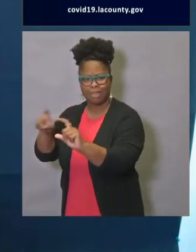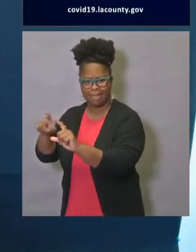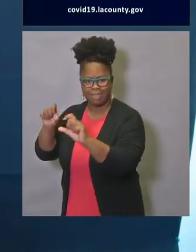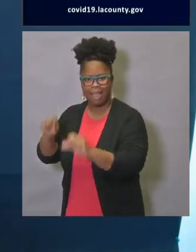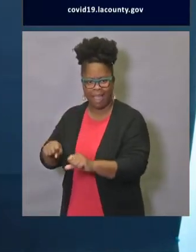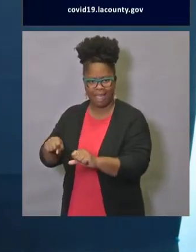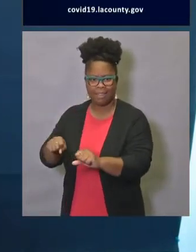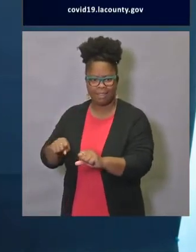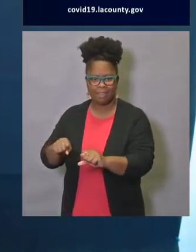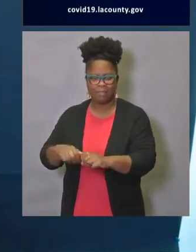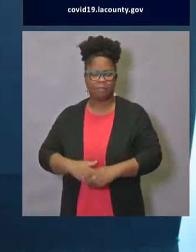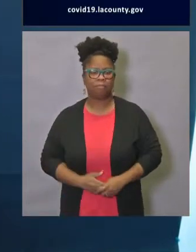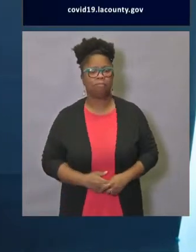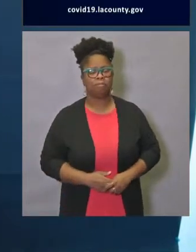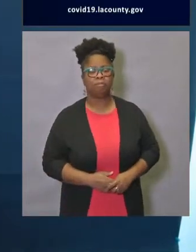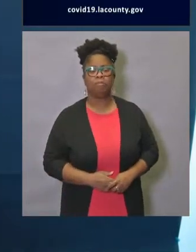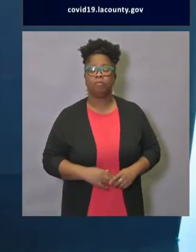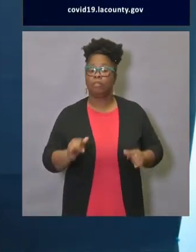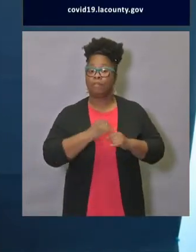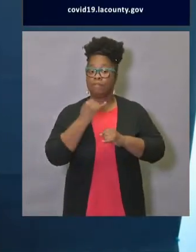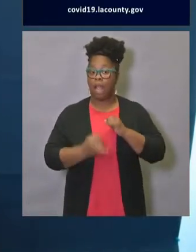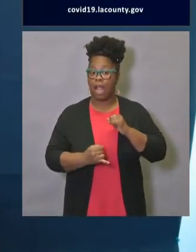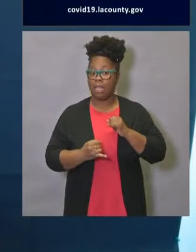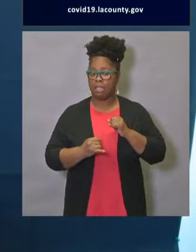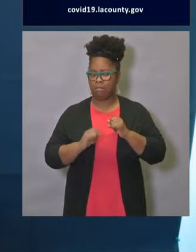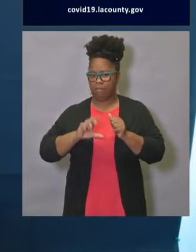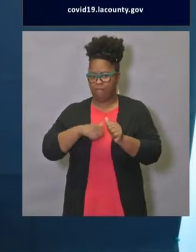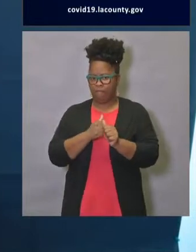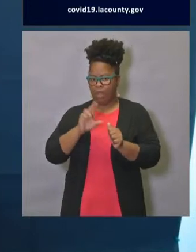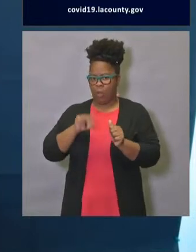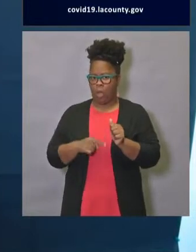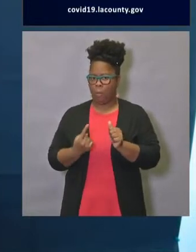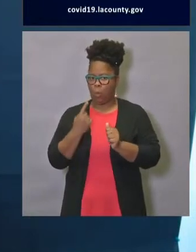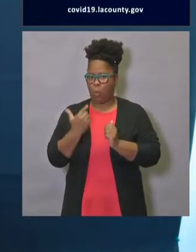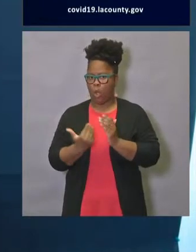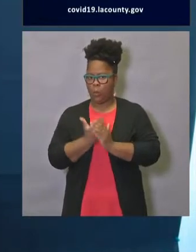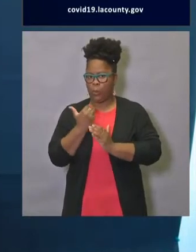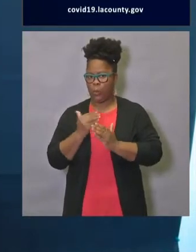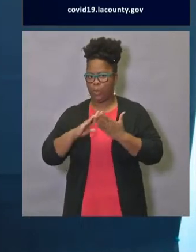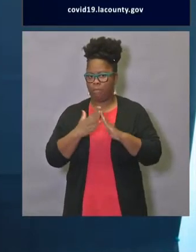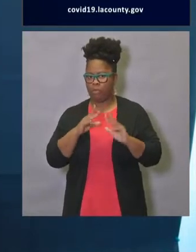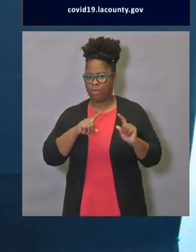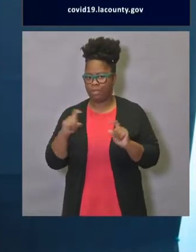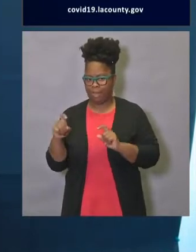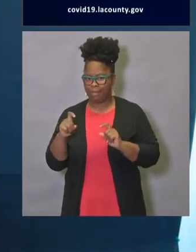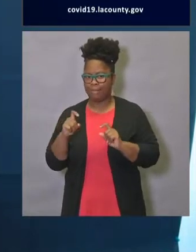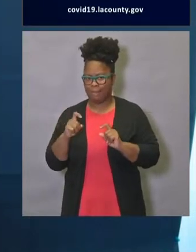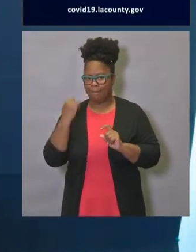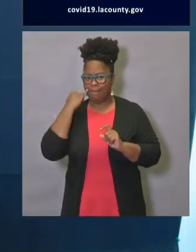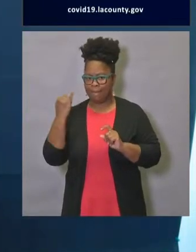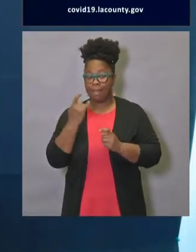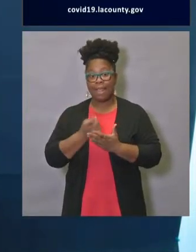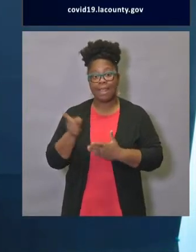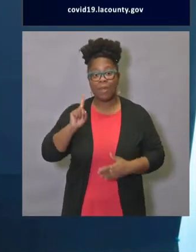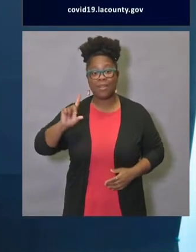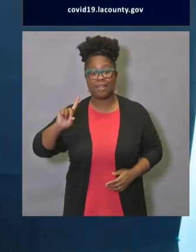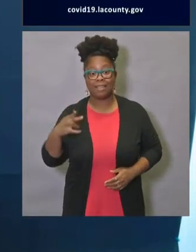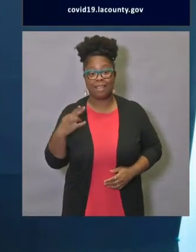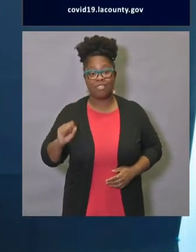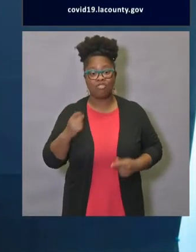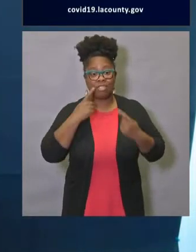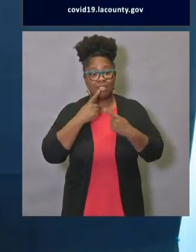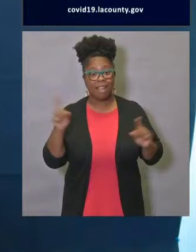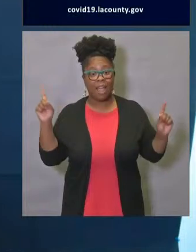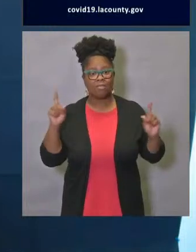needed. And finally, just as a follow-up on one new community testing initiative, last week, DHS announced that we were